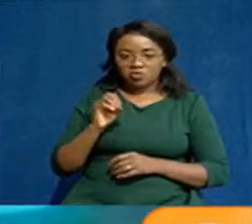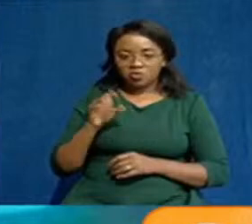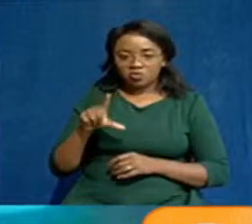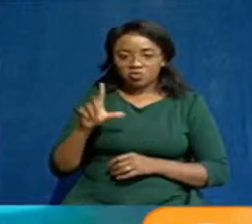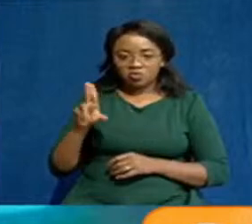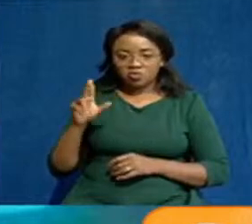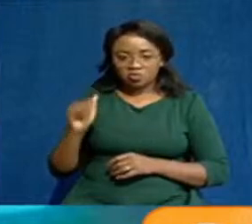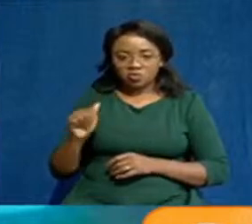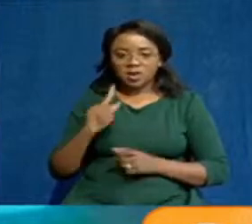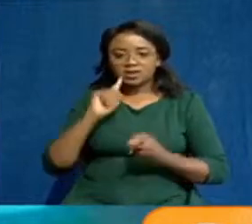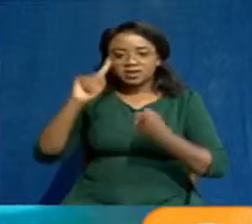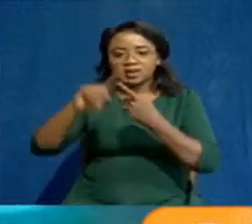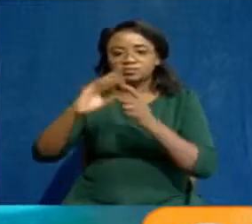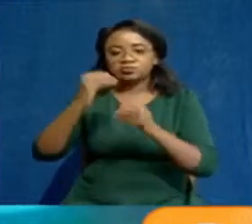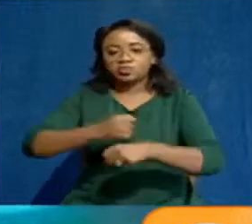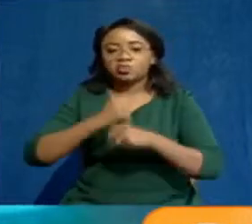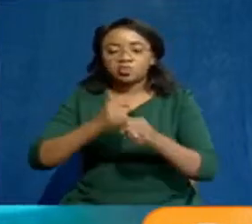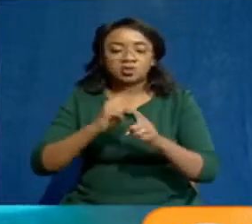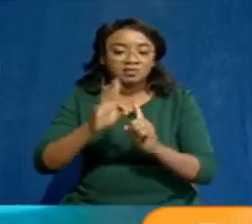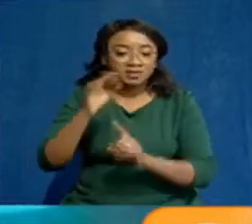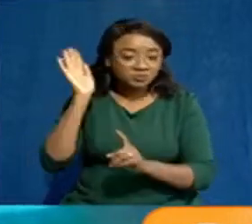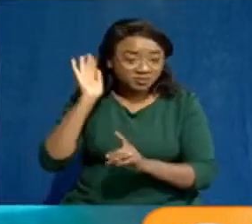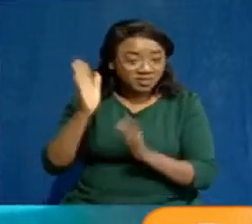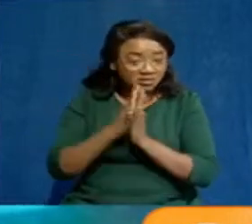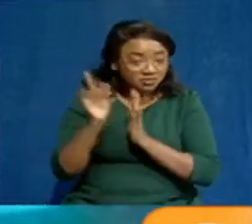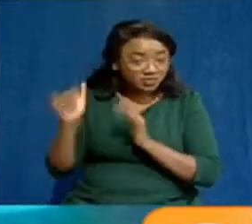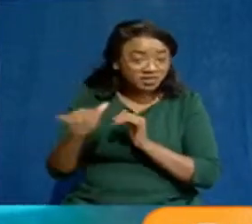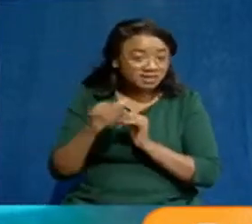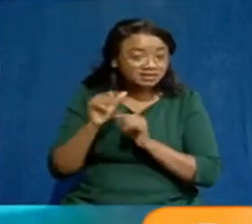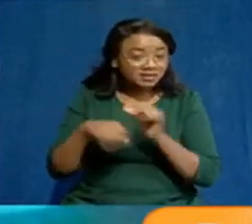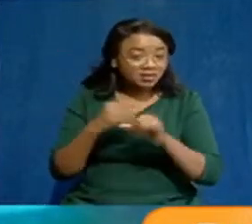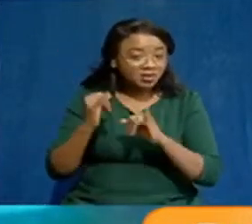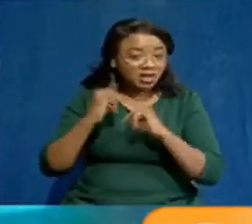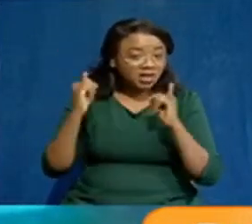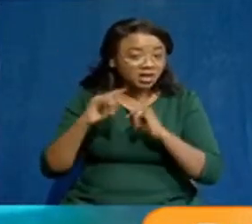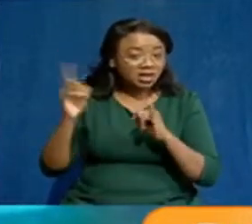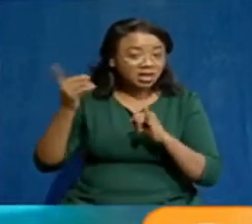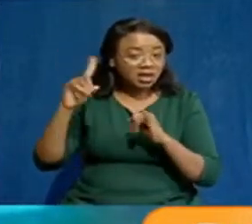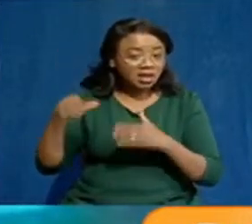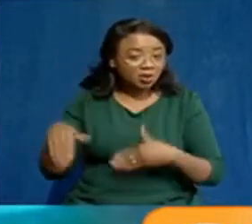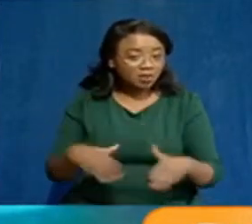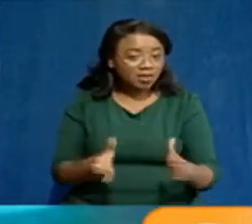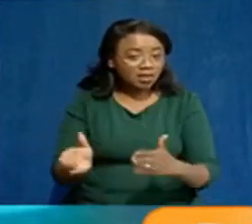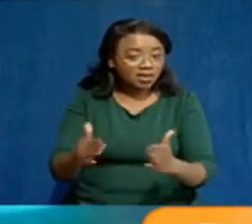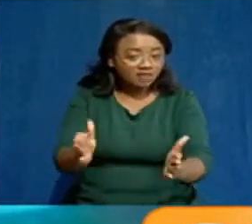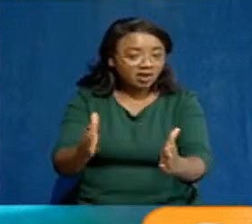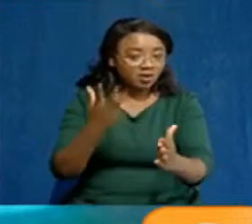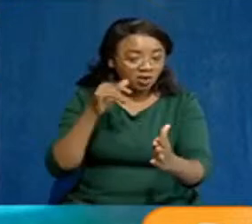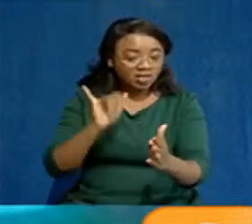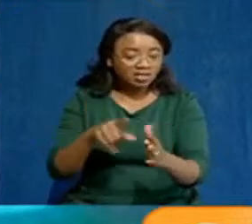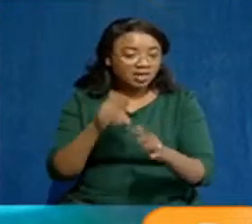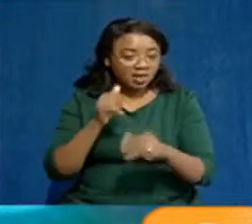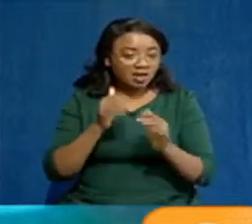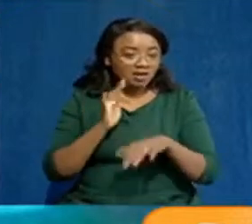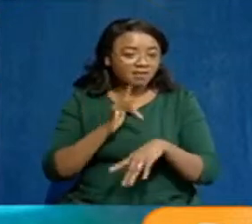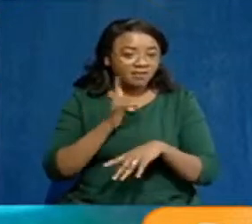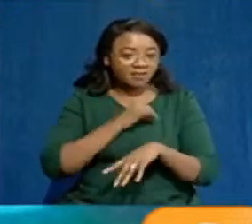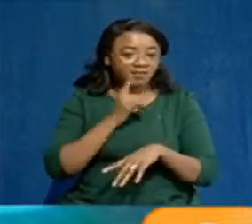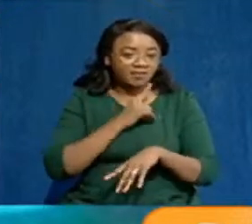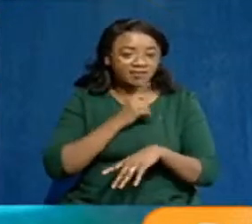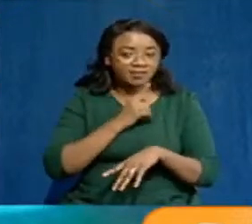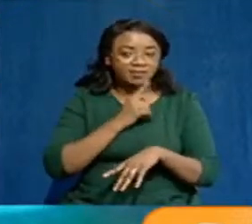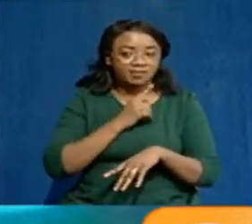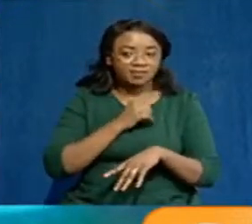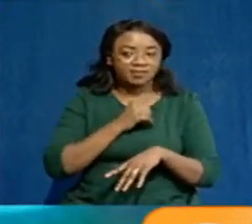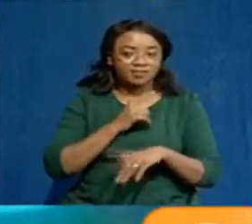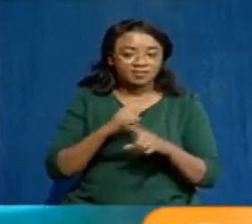cleaning Nairobi River, because it is the issue that is trending now, EPR